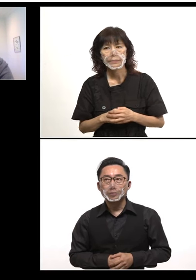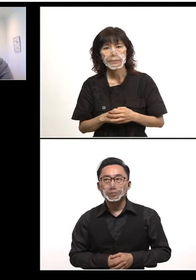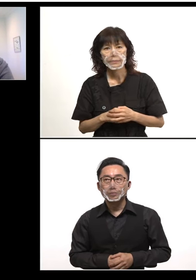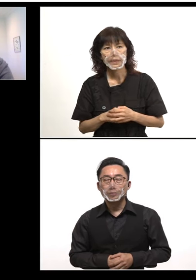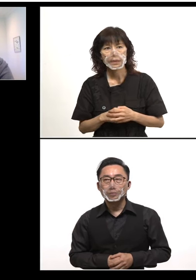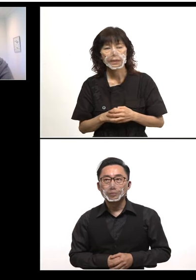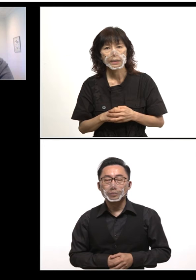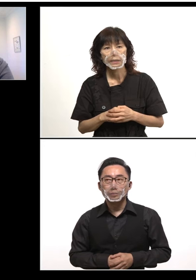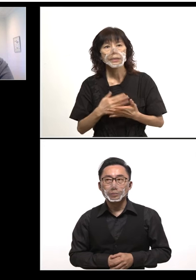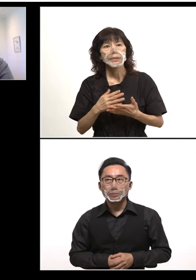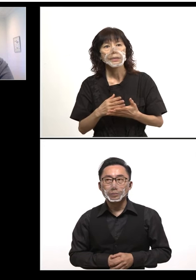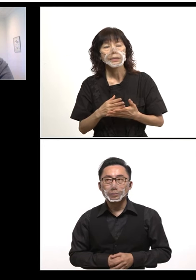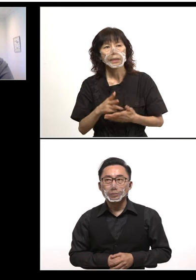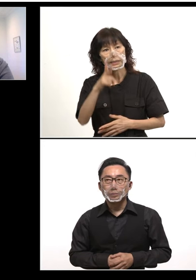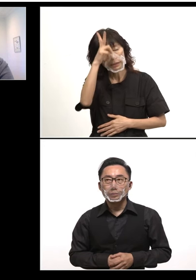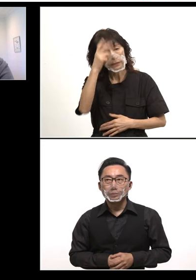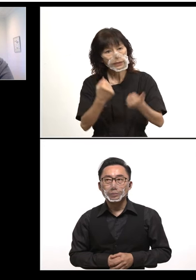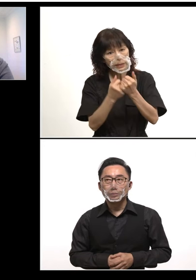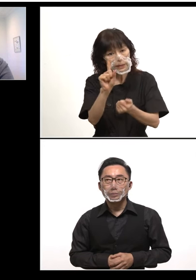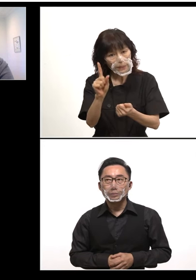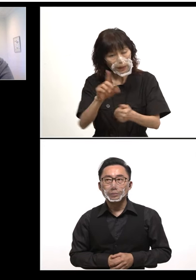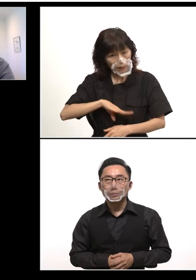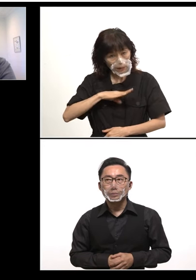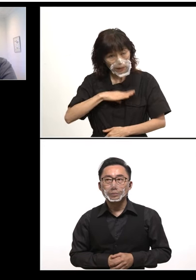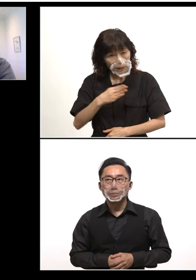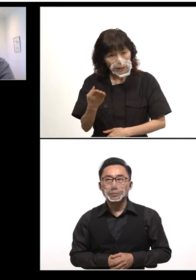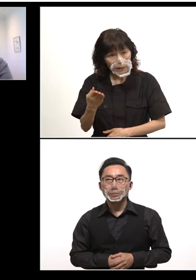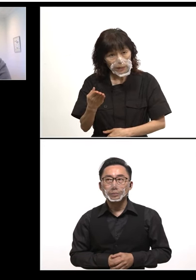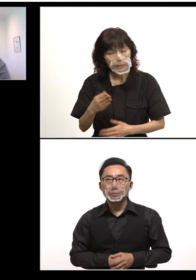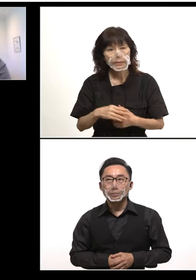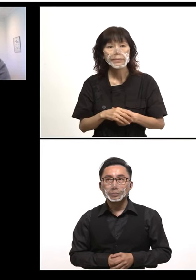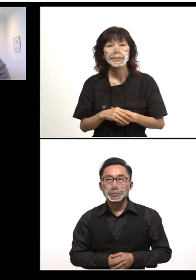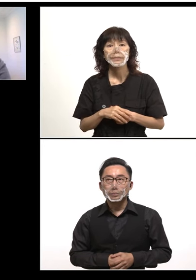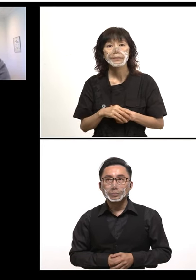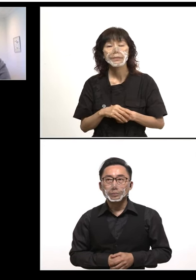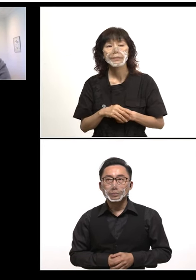support? Like, is it supportive enough, or is there like more could be done?